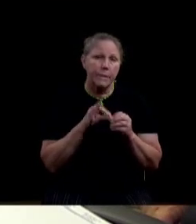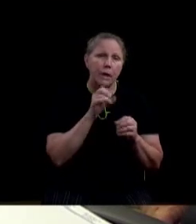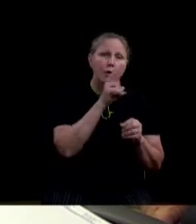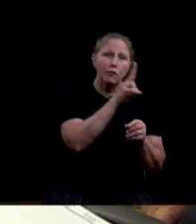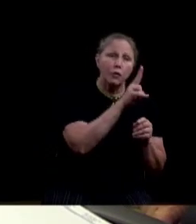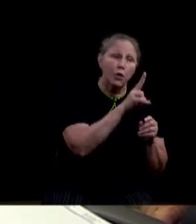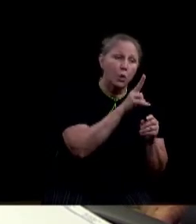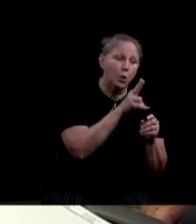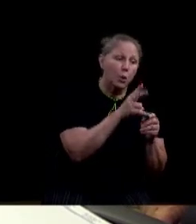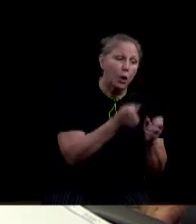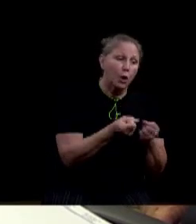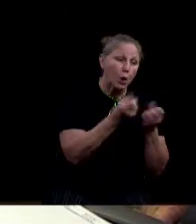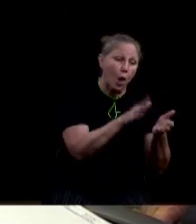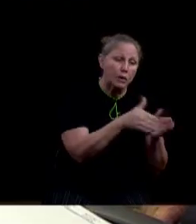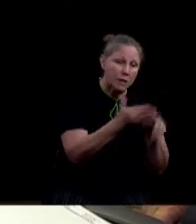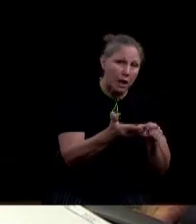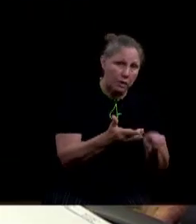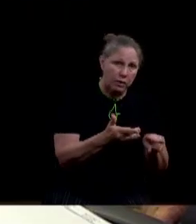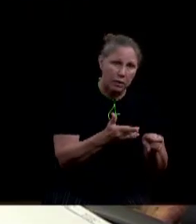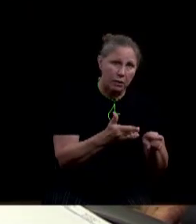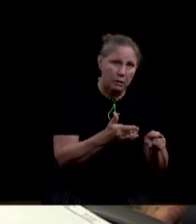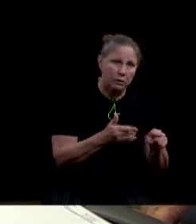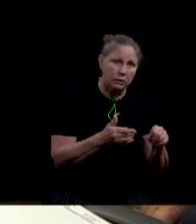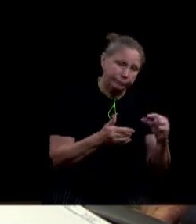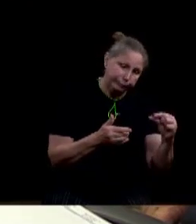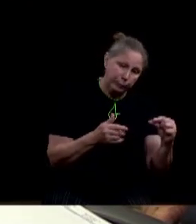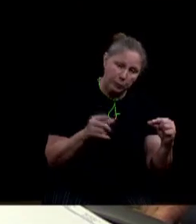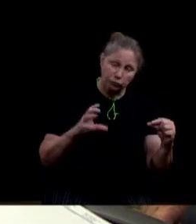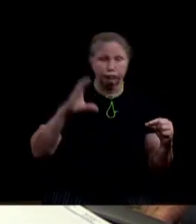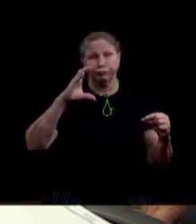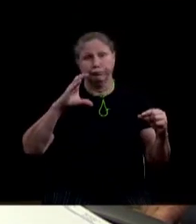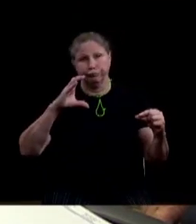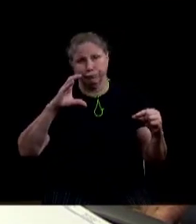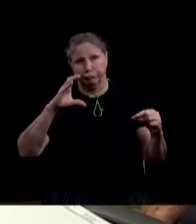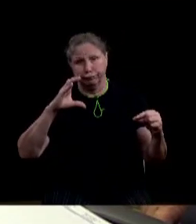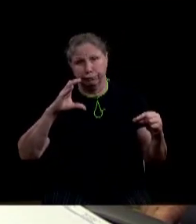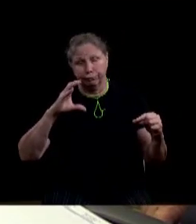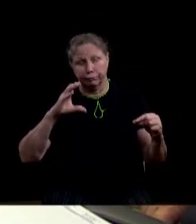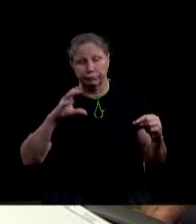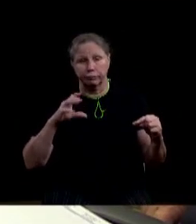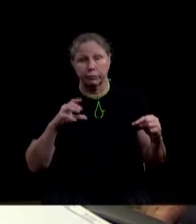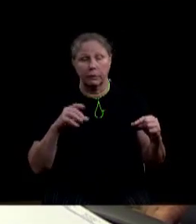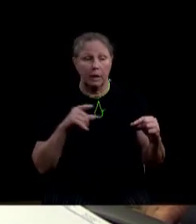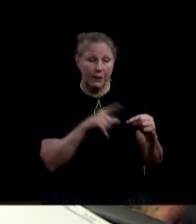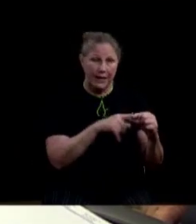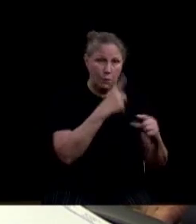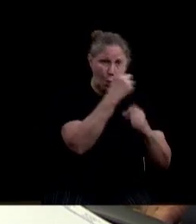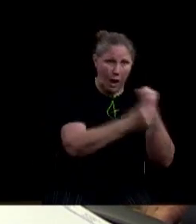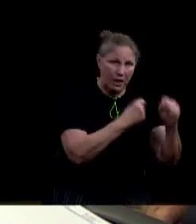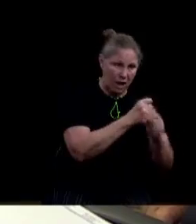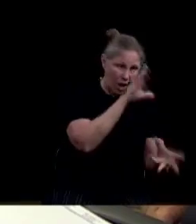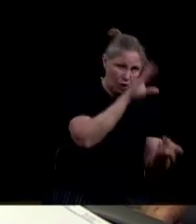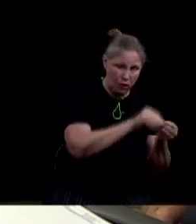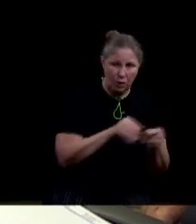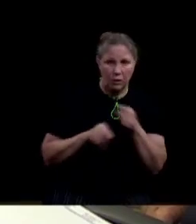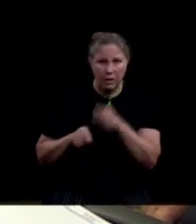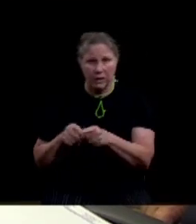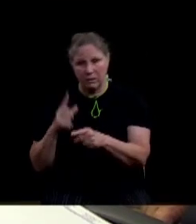year. People that are dying with COVID-19